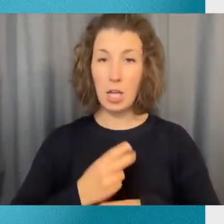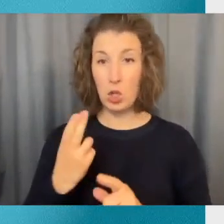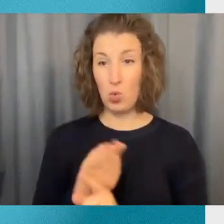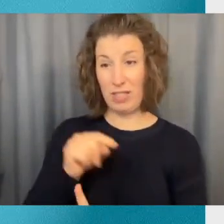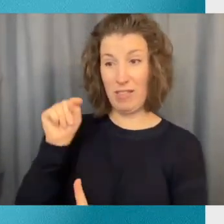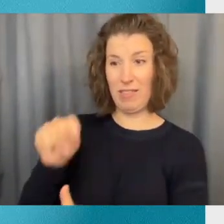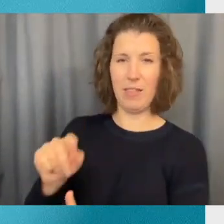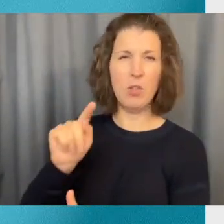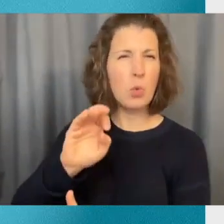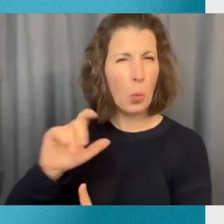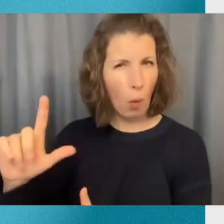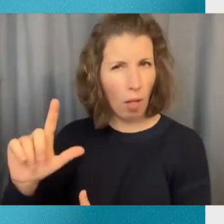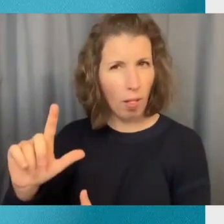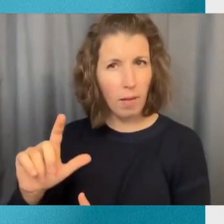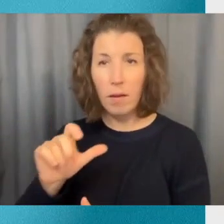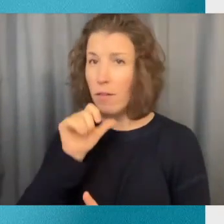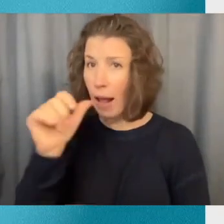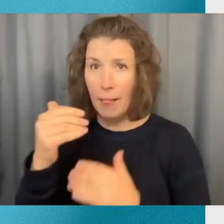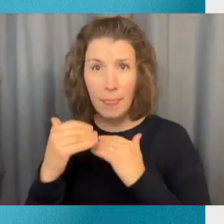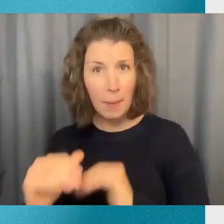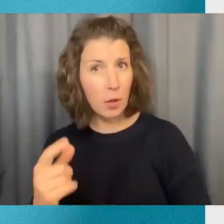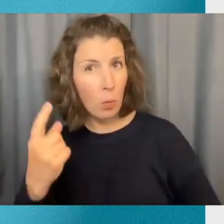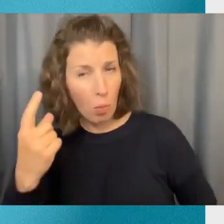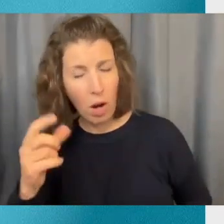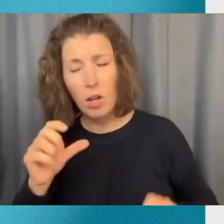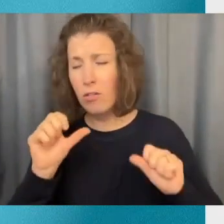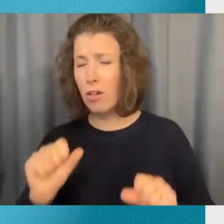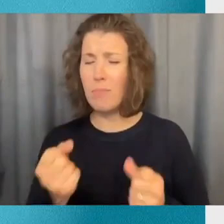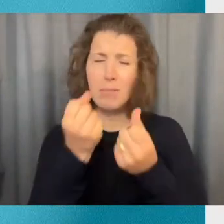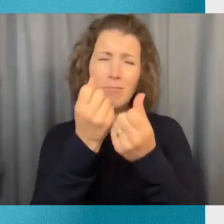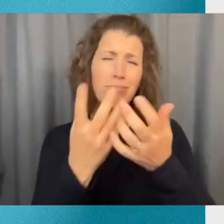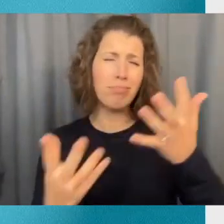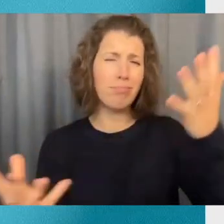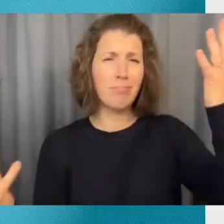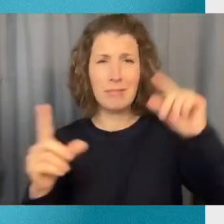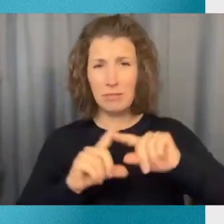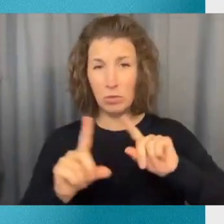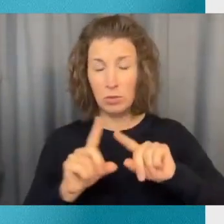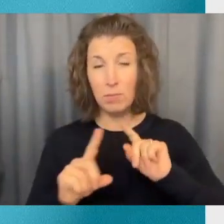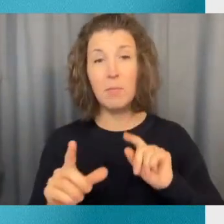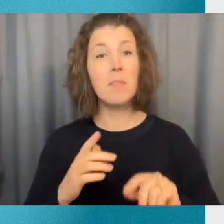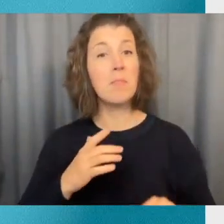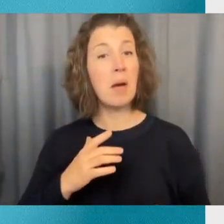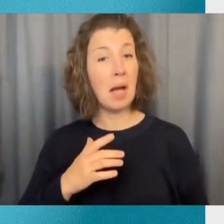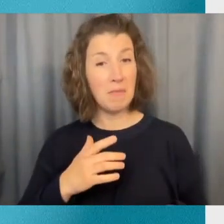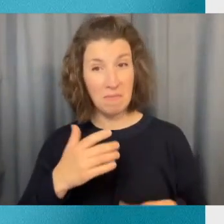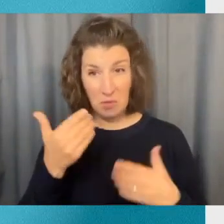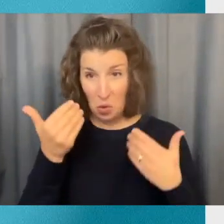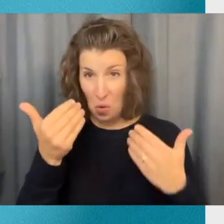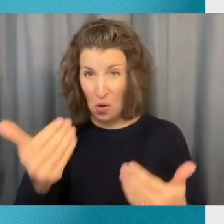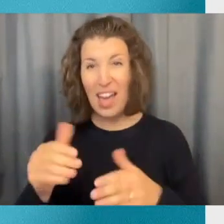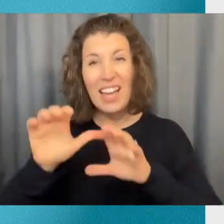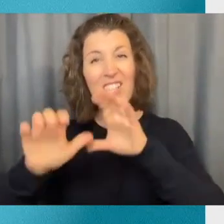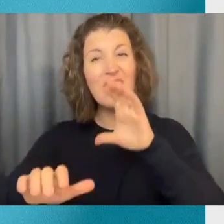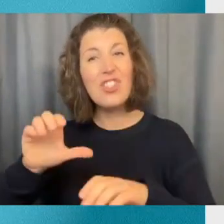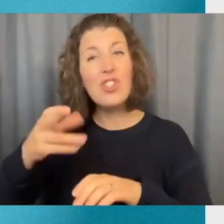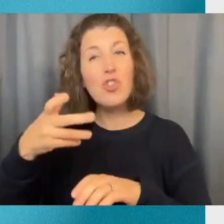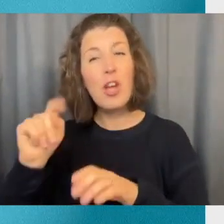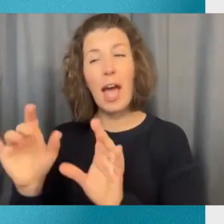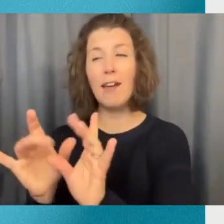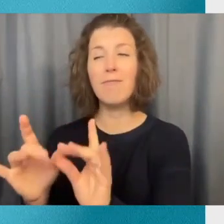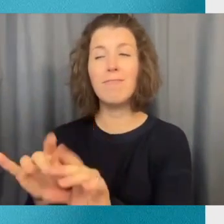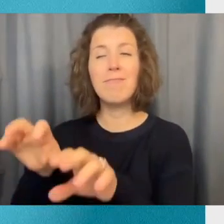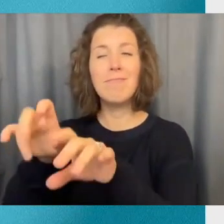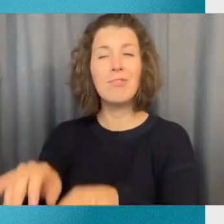yourself? And you're not limited to one. There could be a million different ones. But feel free to drop in the chat some ideas. But also, I'd love to have you take pen and pencil